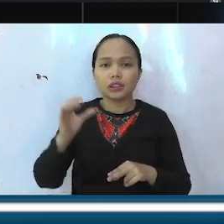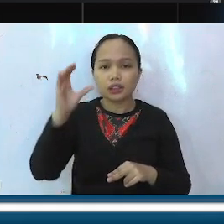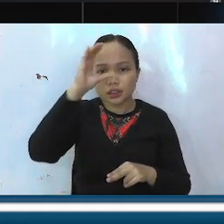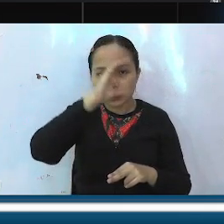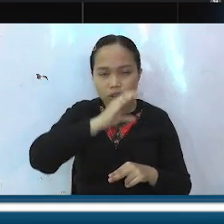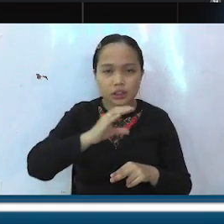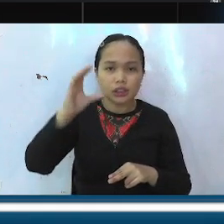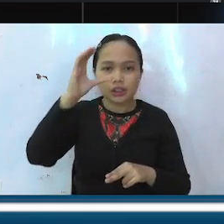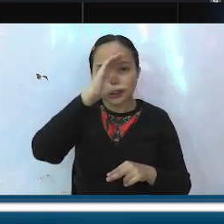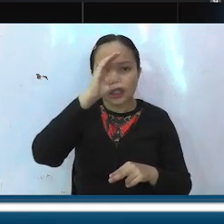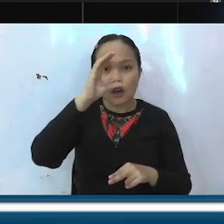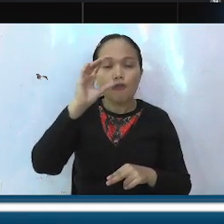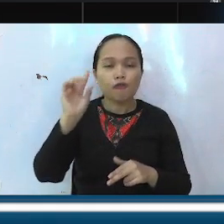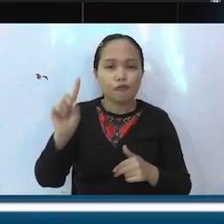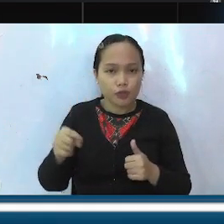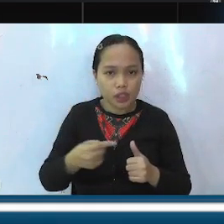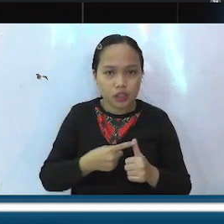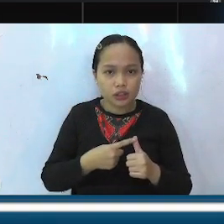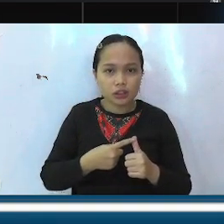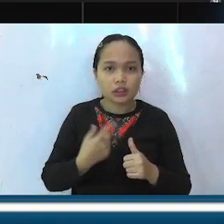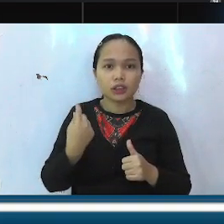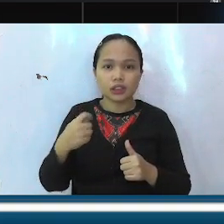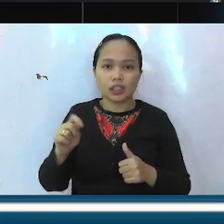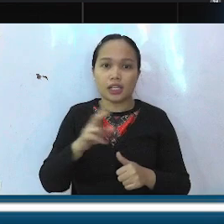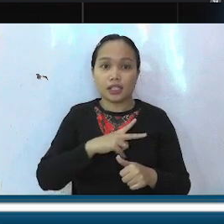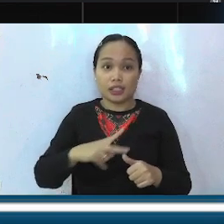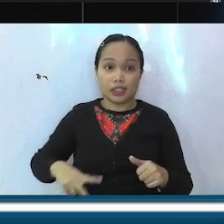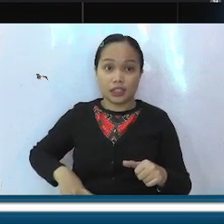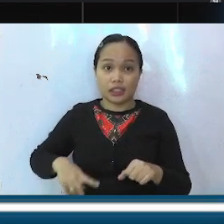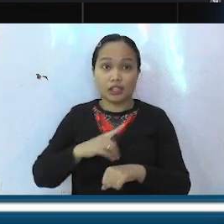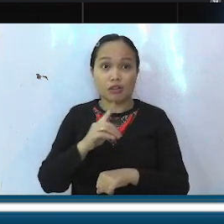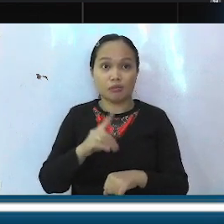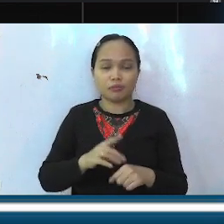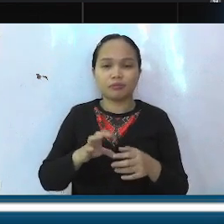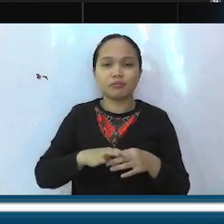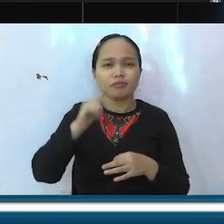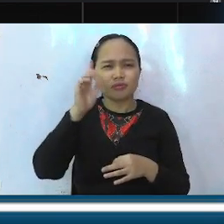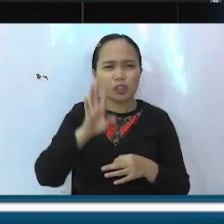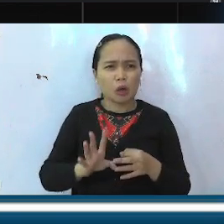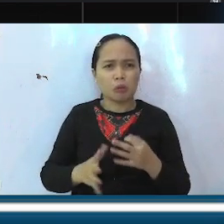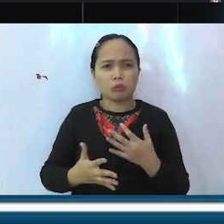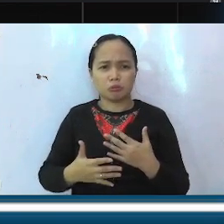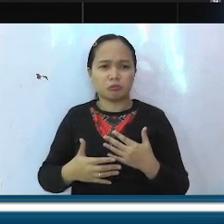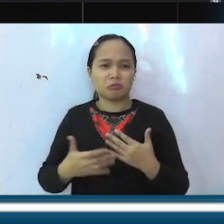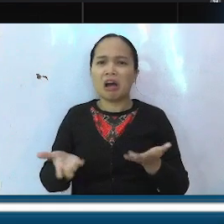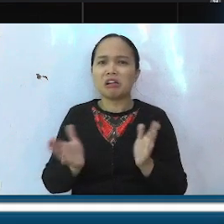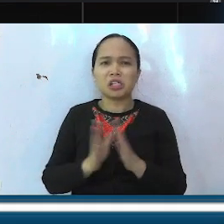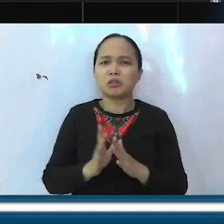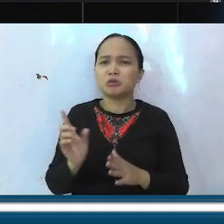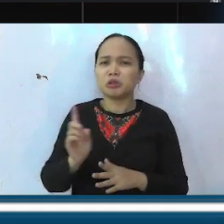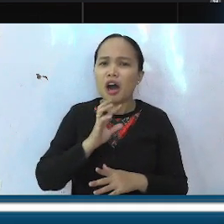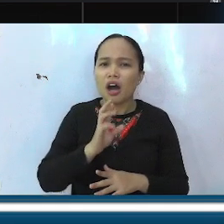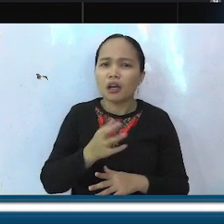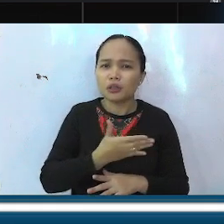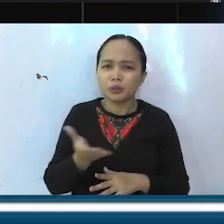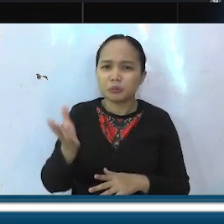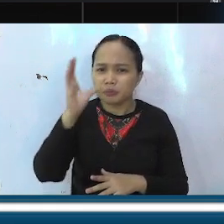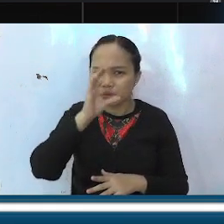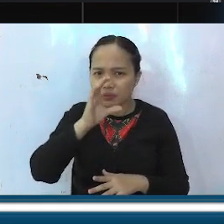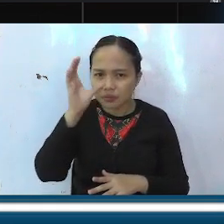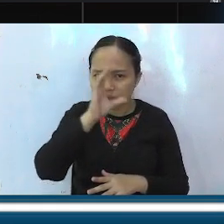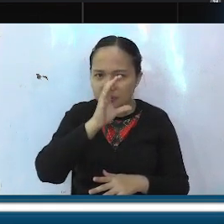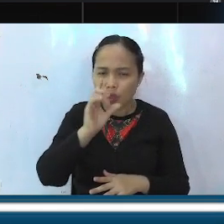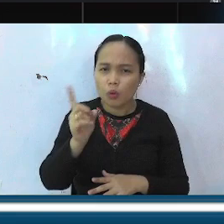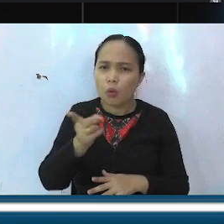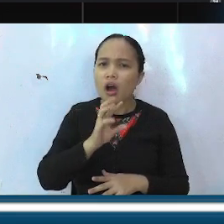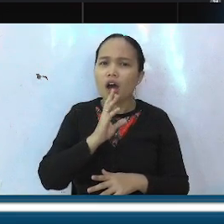ye first the kingdom of God. So let me ask you this. What are you seeking? Mm-hmm. Yeah, that's good. That's what